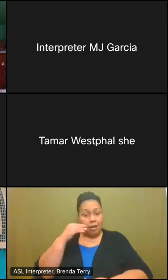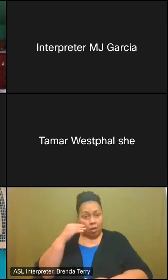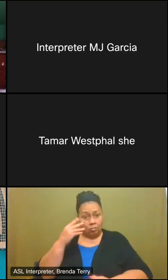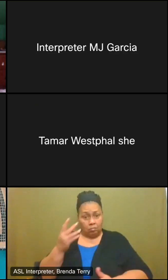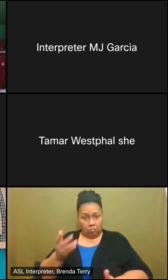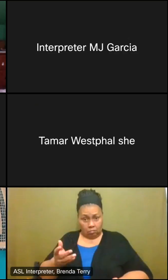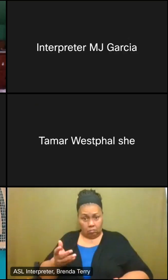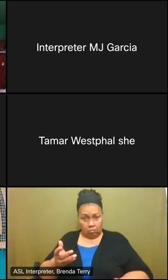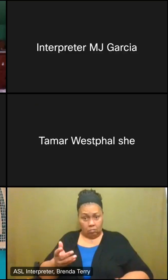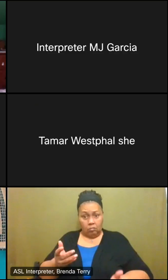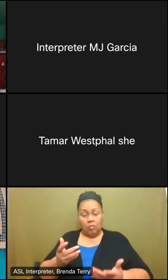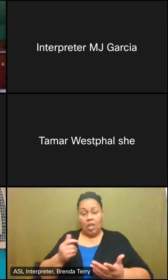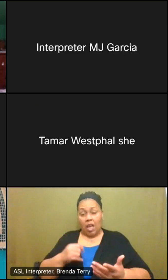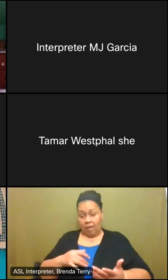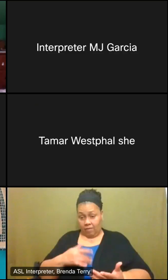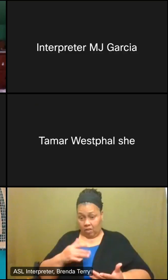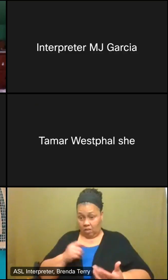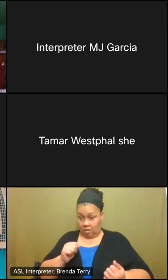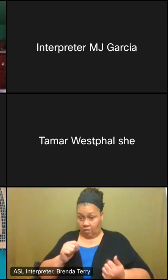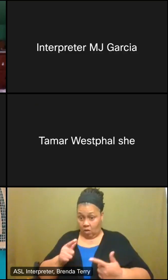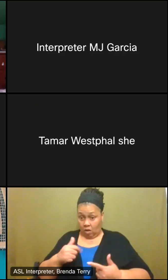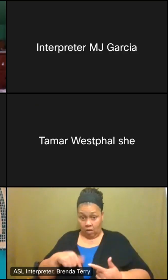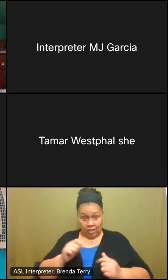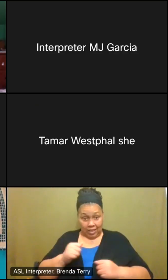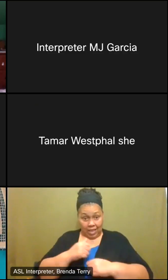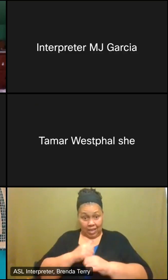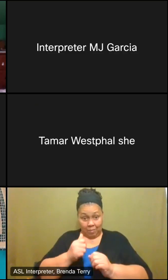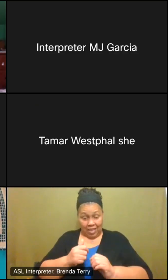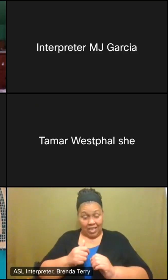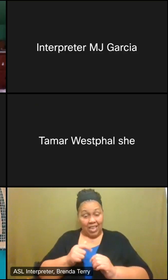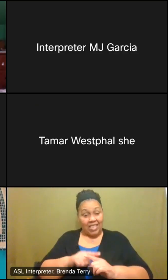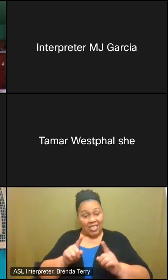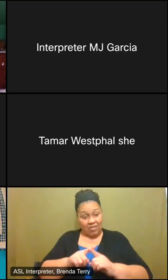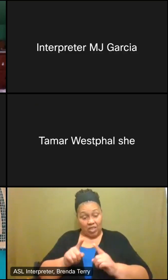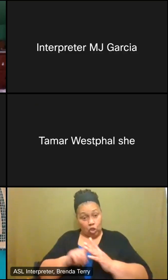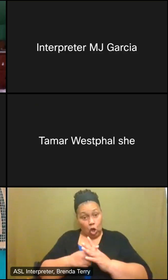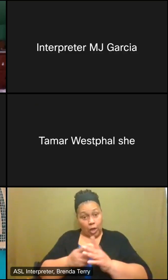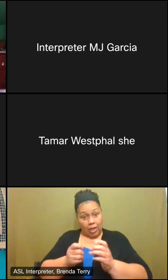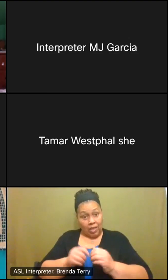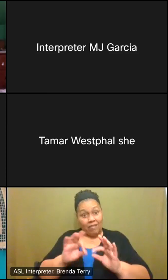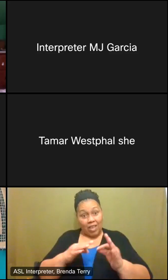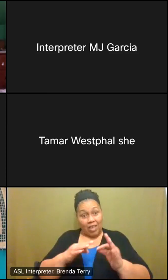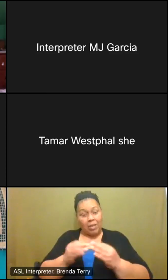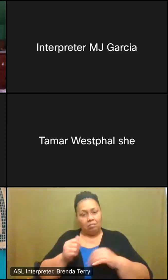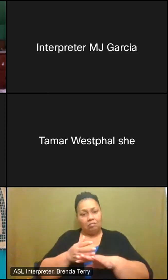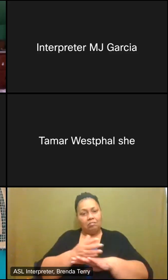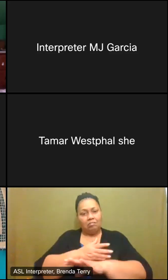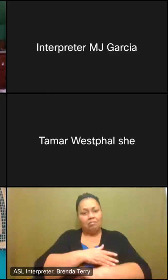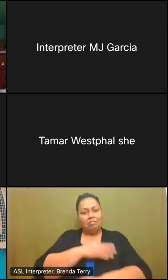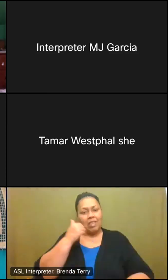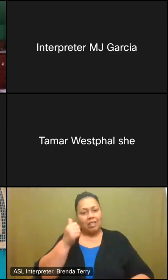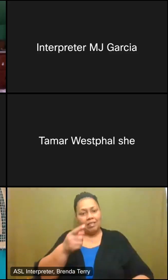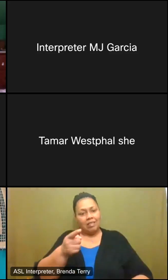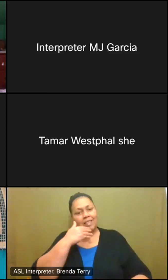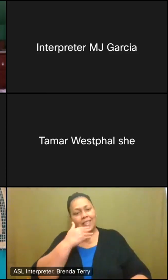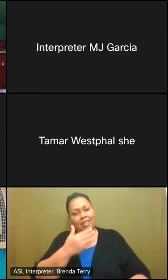that if we all can make a difference starting with our families, it can be better. Thank you so